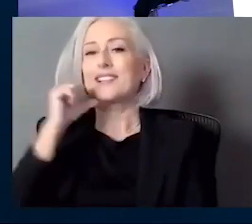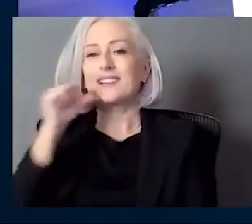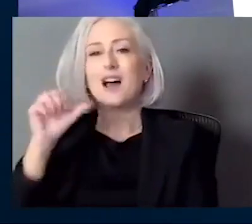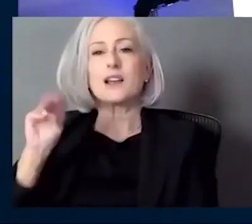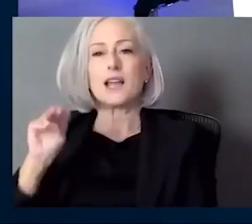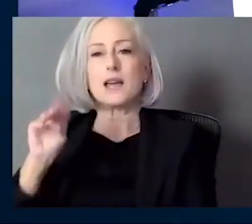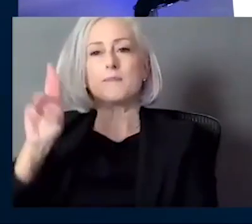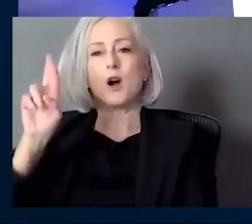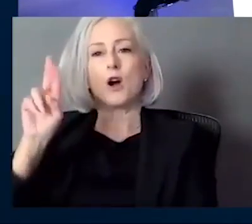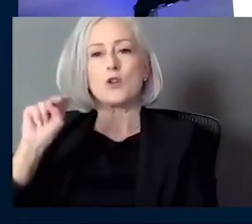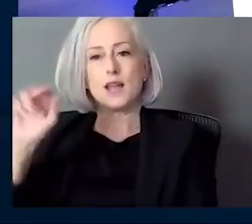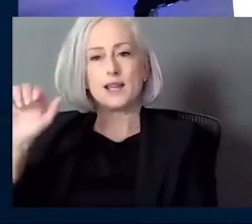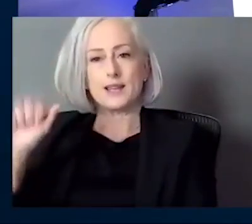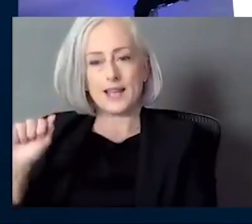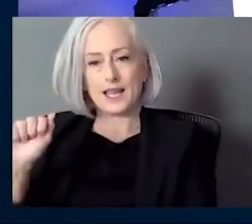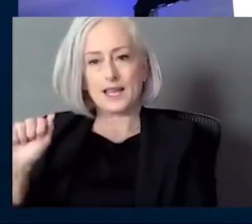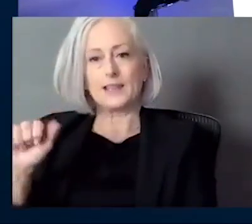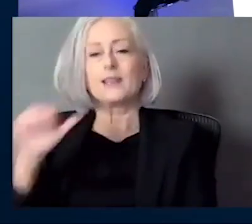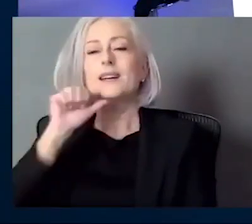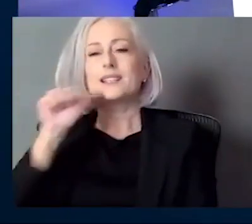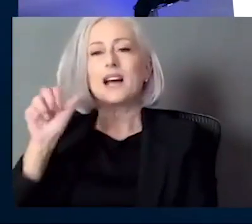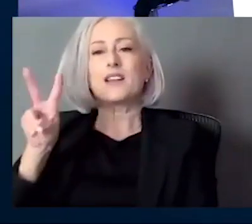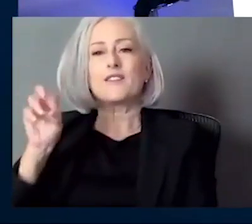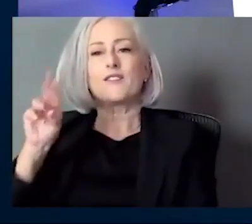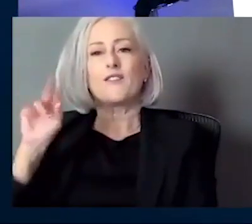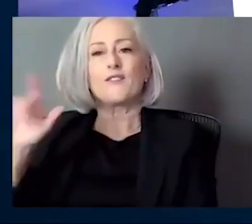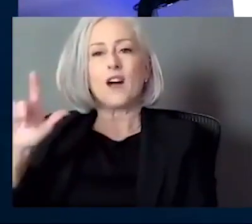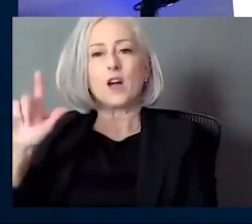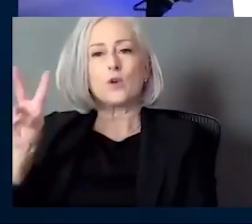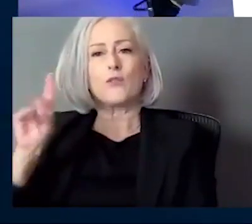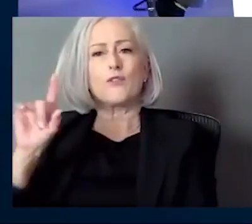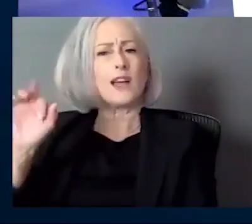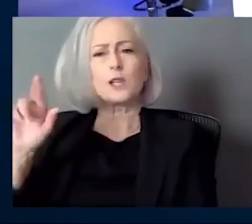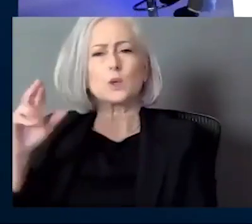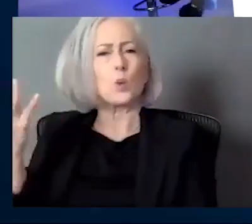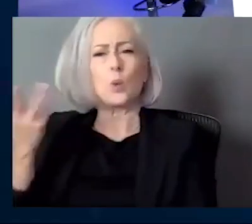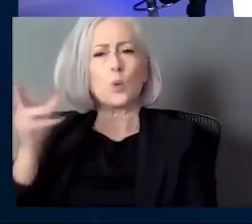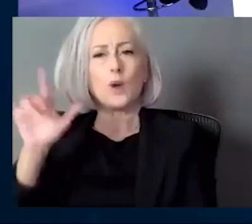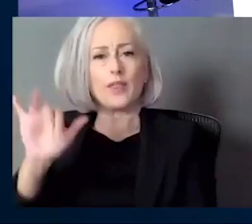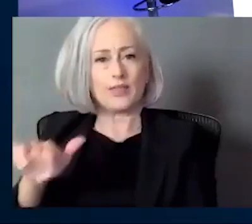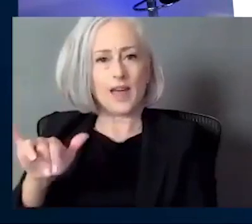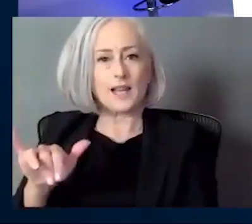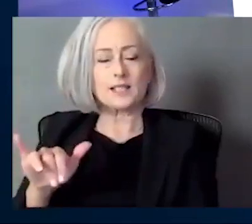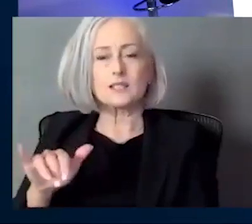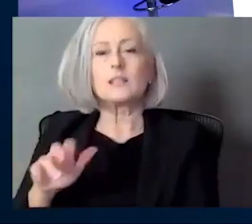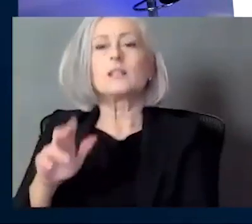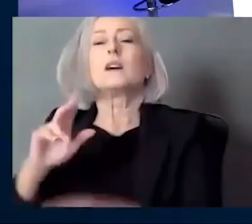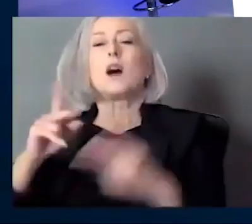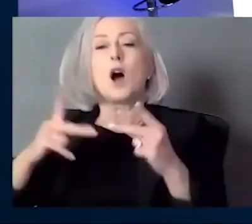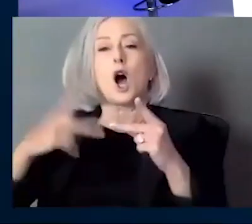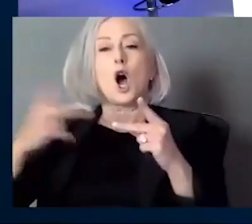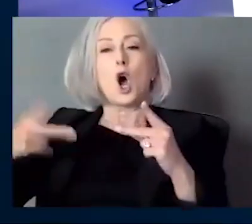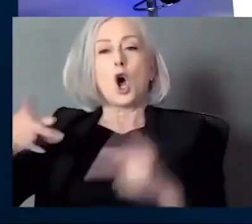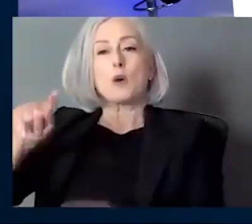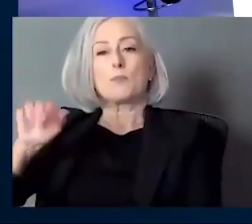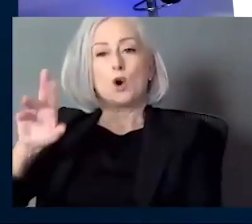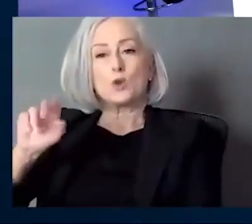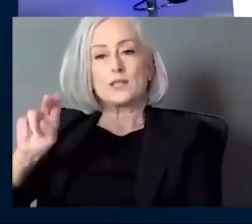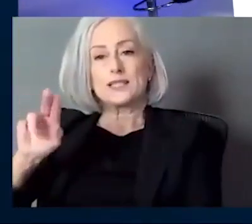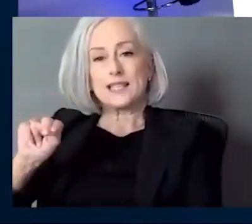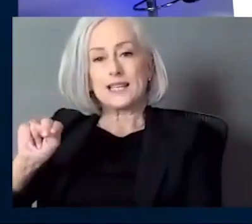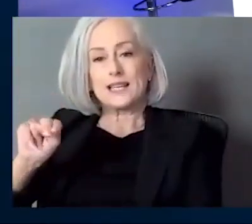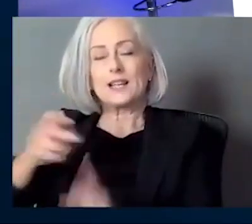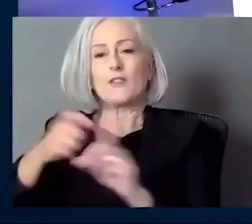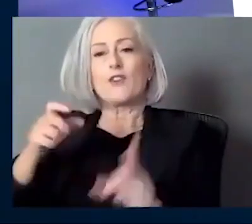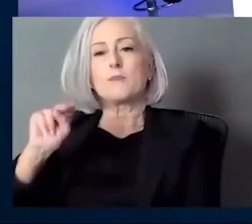it's not viral vector, what is it? It's kind of a protein vaccine from Novavax. The company. Novavax is a small startup company.